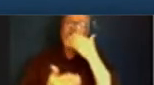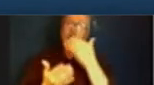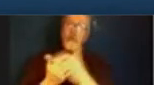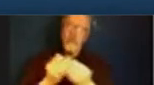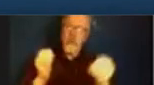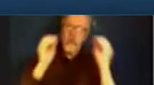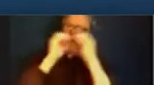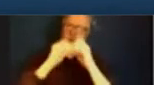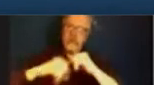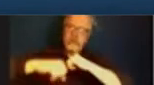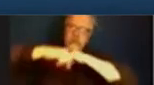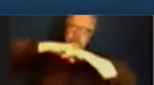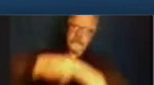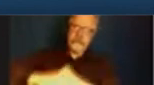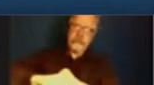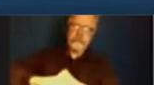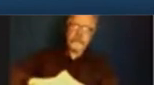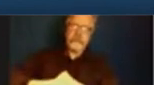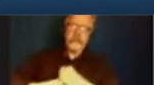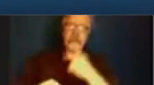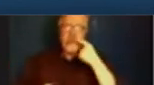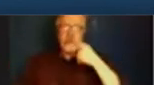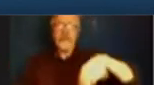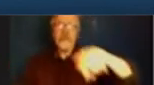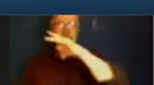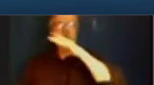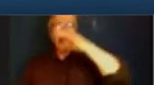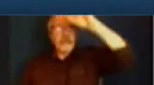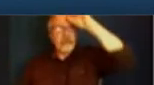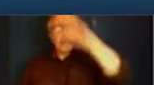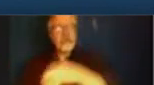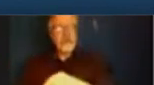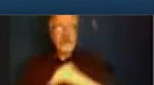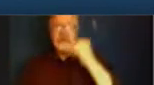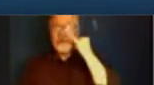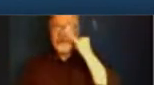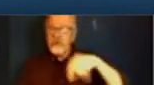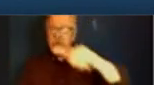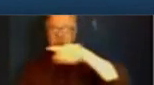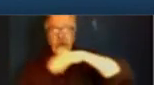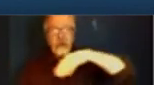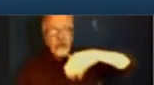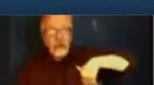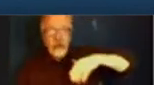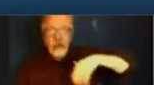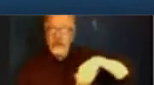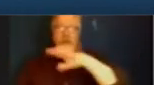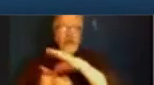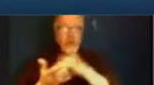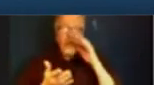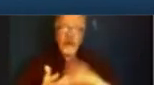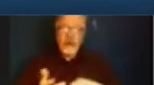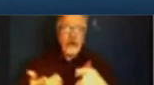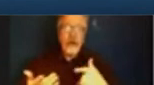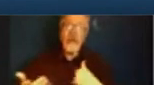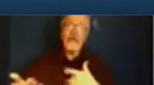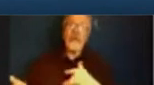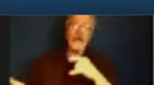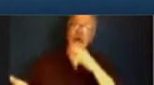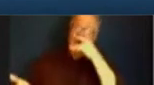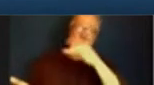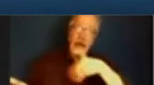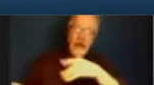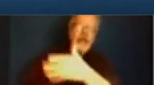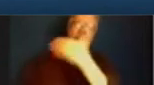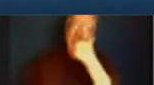protective step that parents can take. So if you have not got your child vaccinated, please talk to your pediatric provider, get your questions